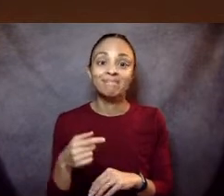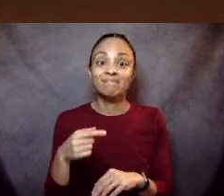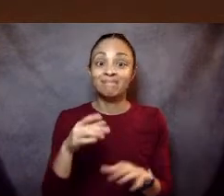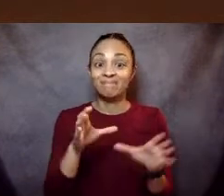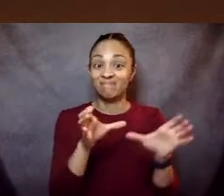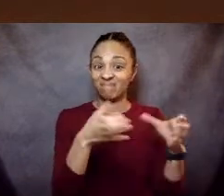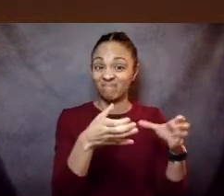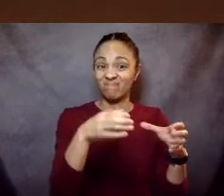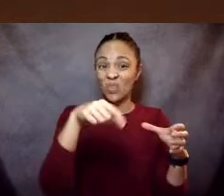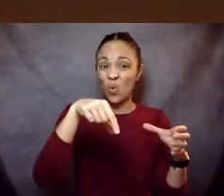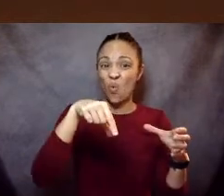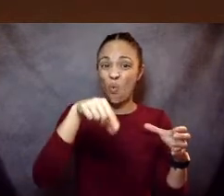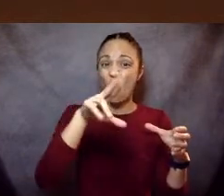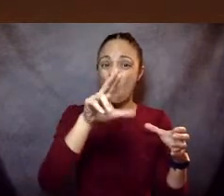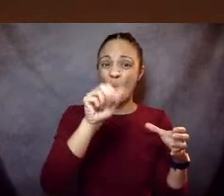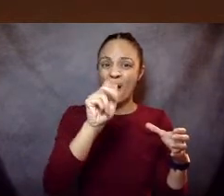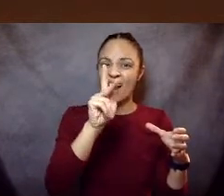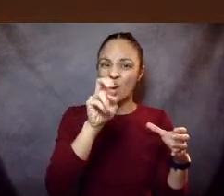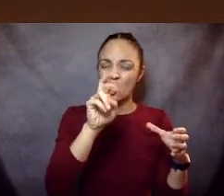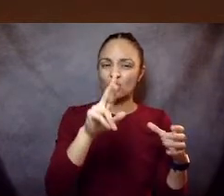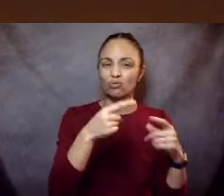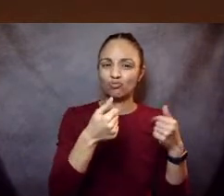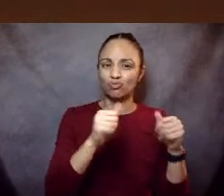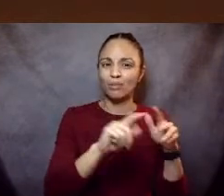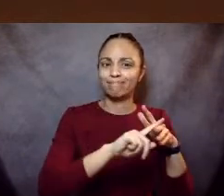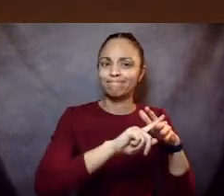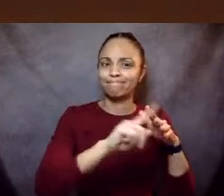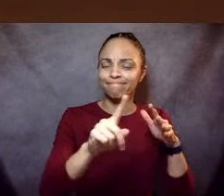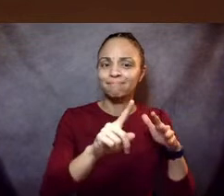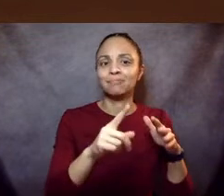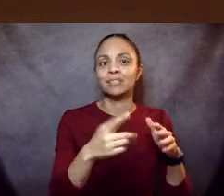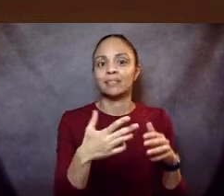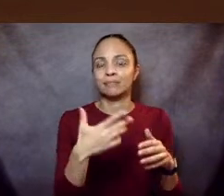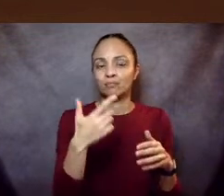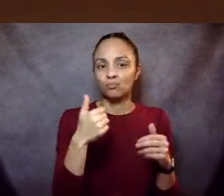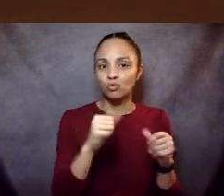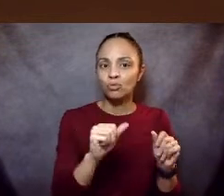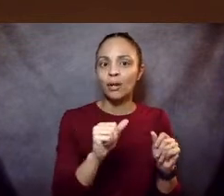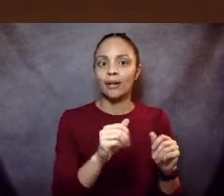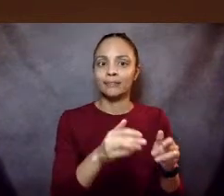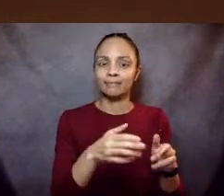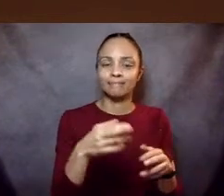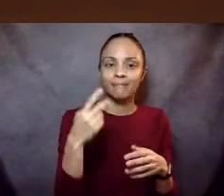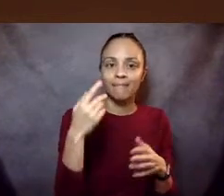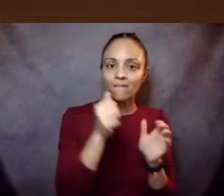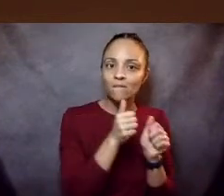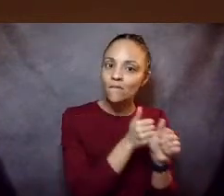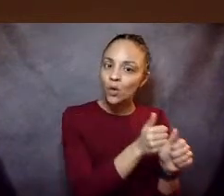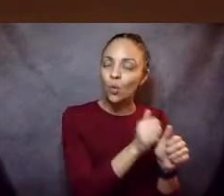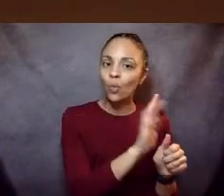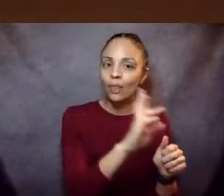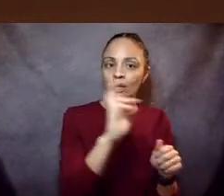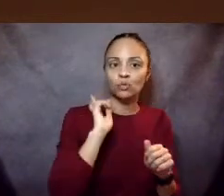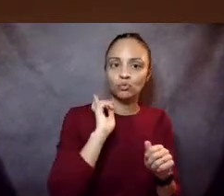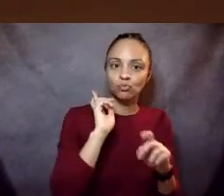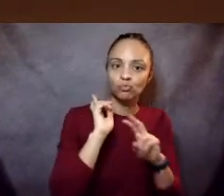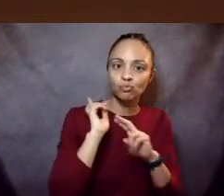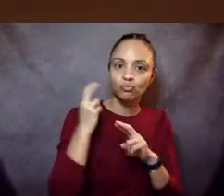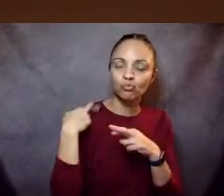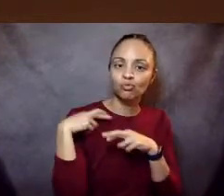the world. I am an African-American woman with salt and pepper